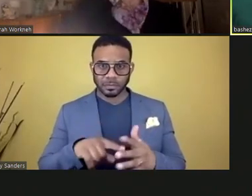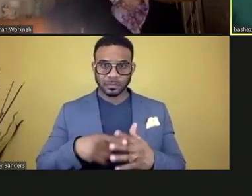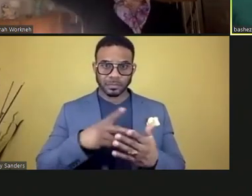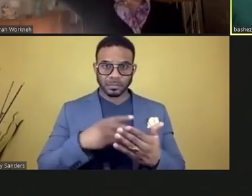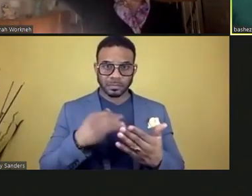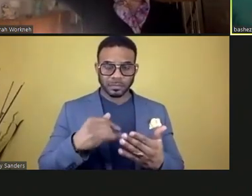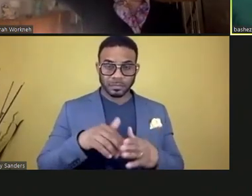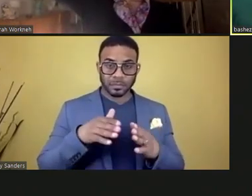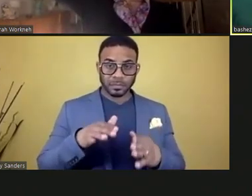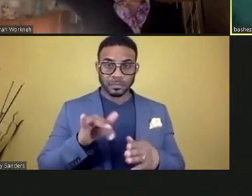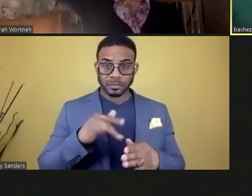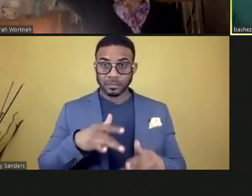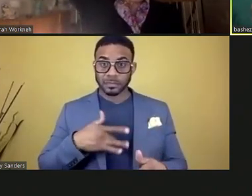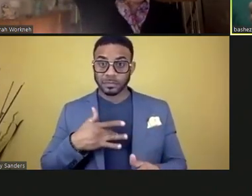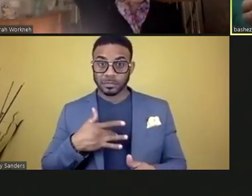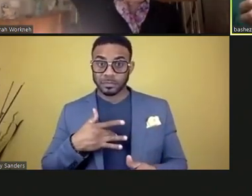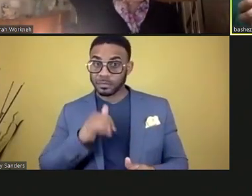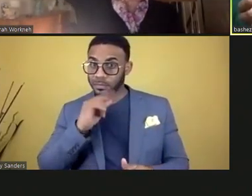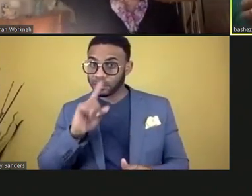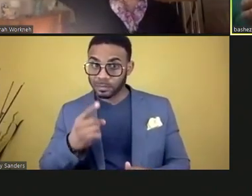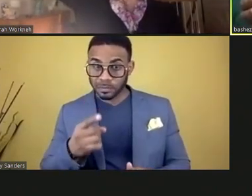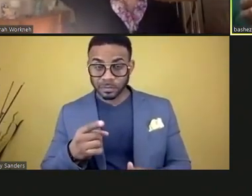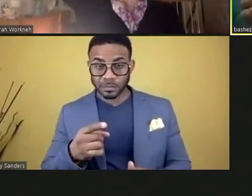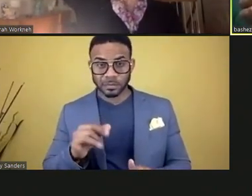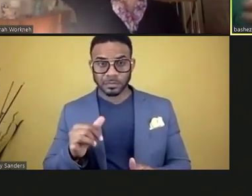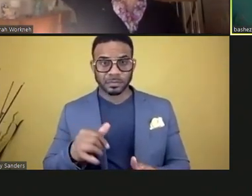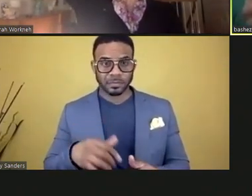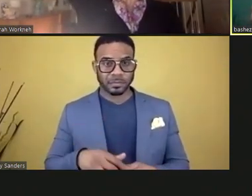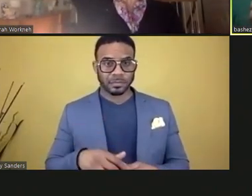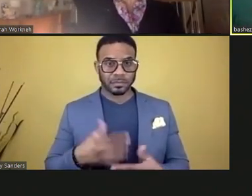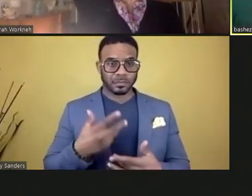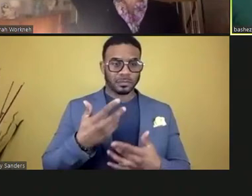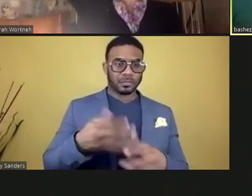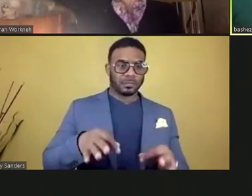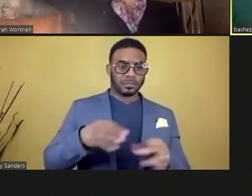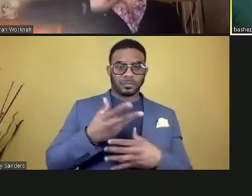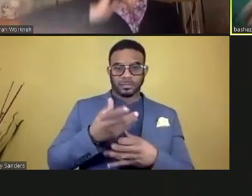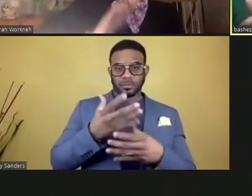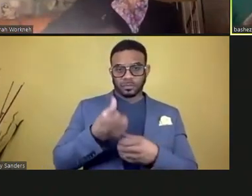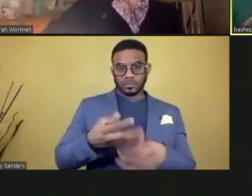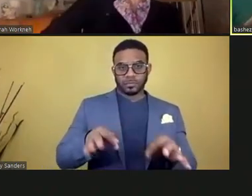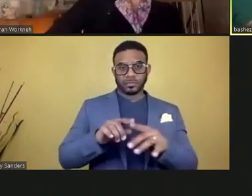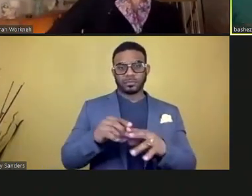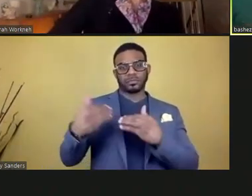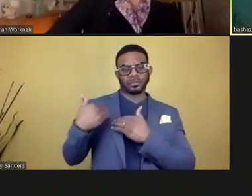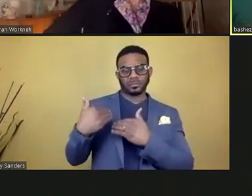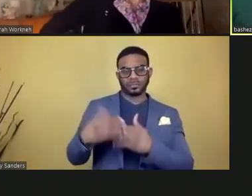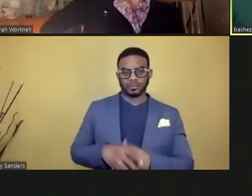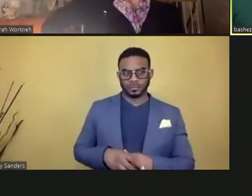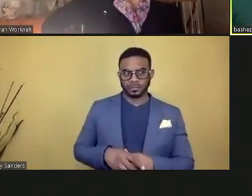this initial project in a way that feels not only like trustworthy, but like responsible.